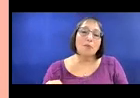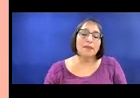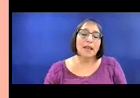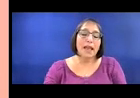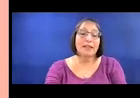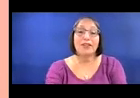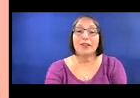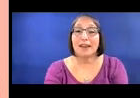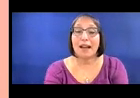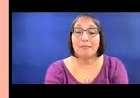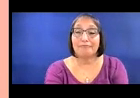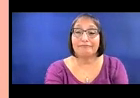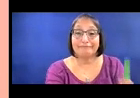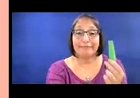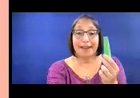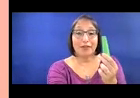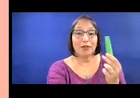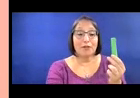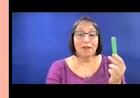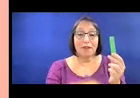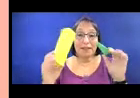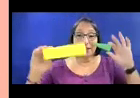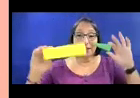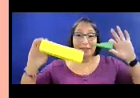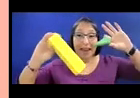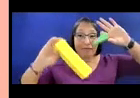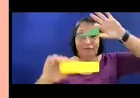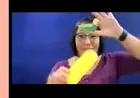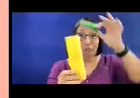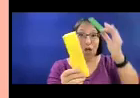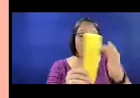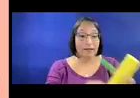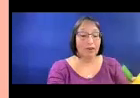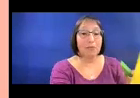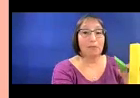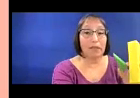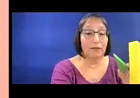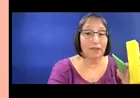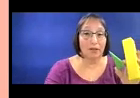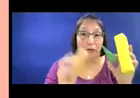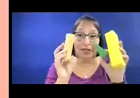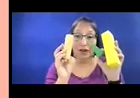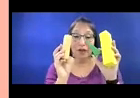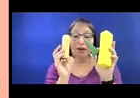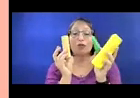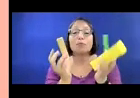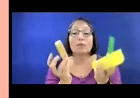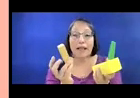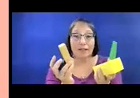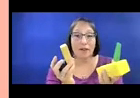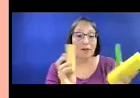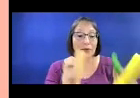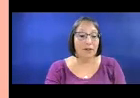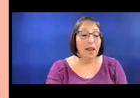So, as I said. I showed you. got these. I have box. These are manipulatives. And these are for teaching descriptive